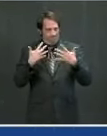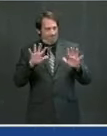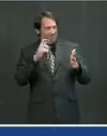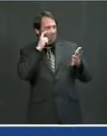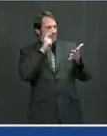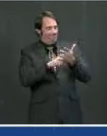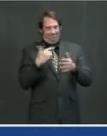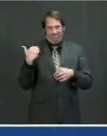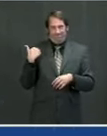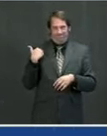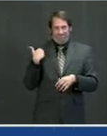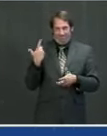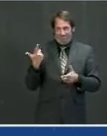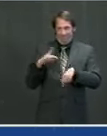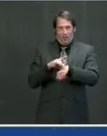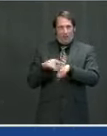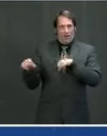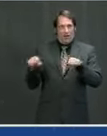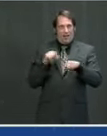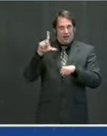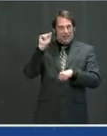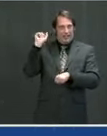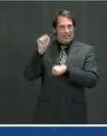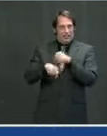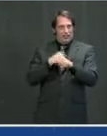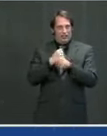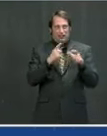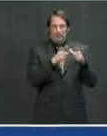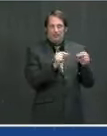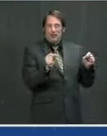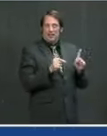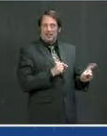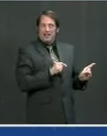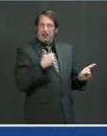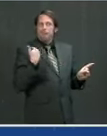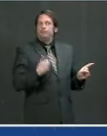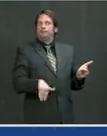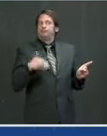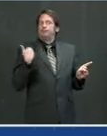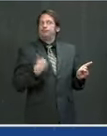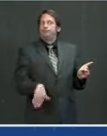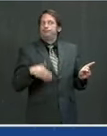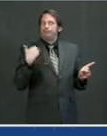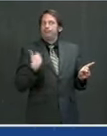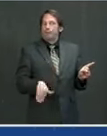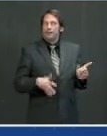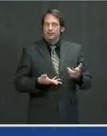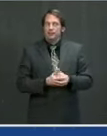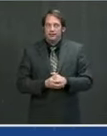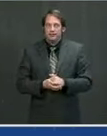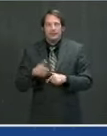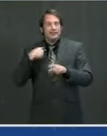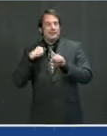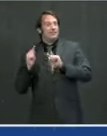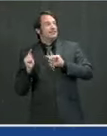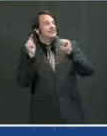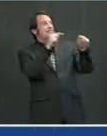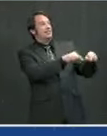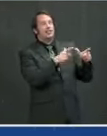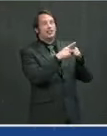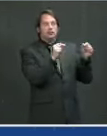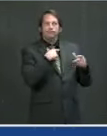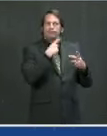lives in Japan. I visited that area shortly after it happened. In our private lunch, the Vice President, the Prime